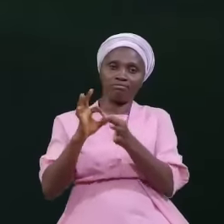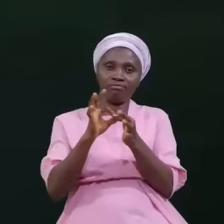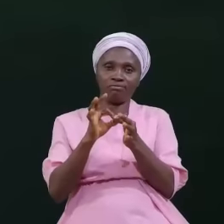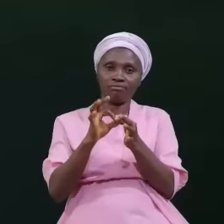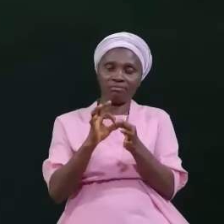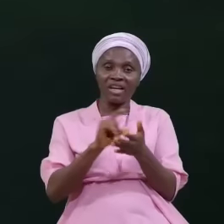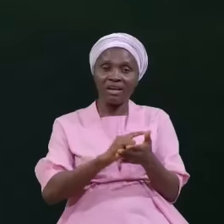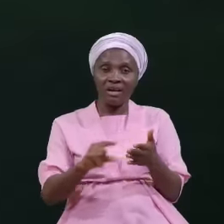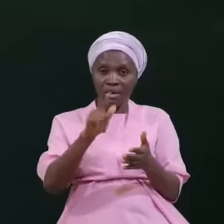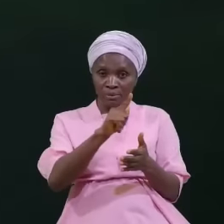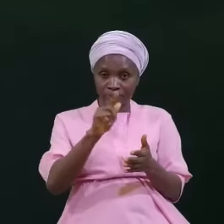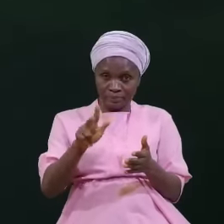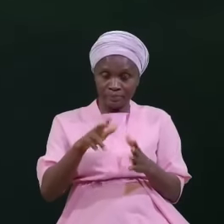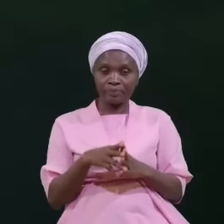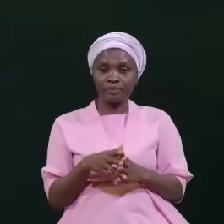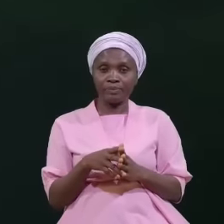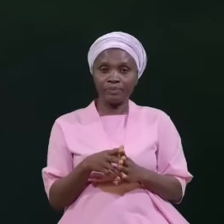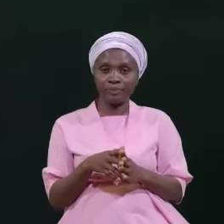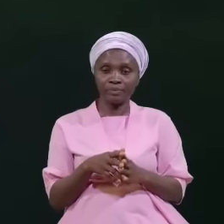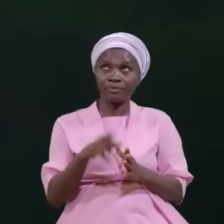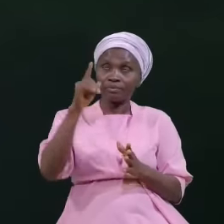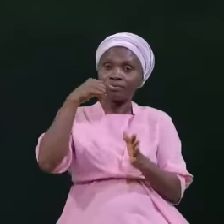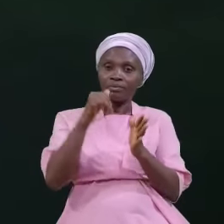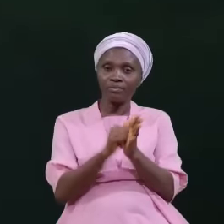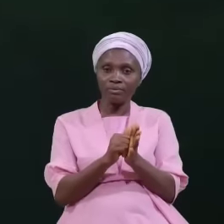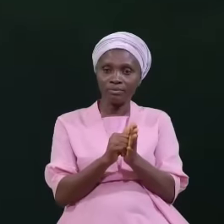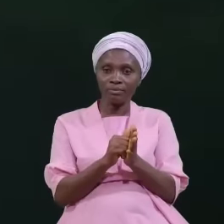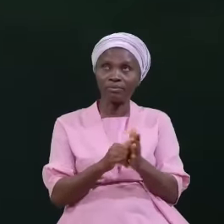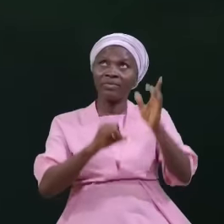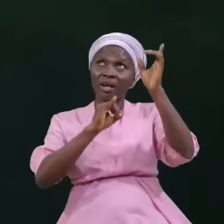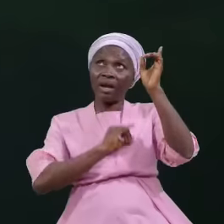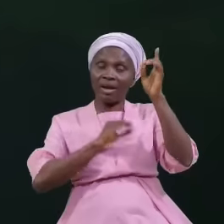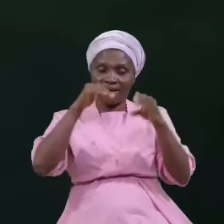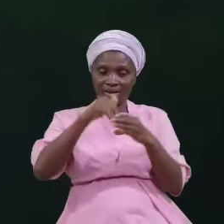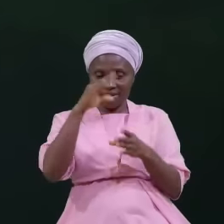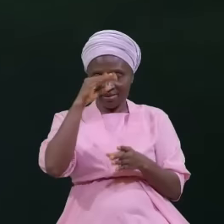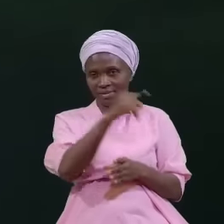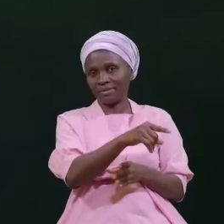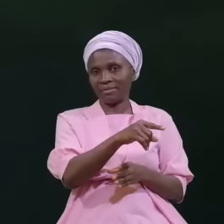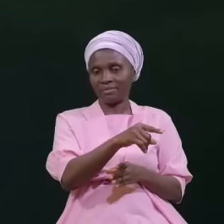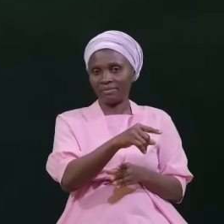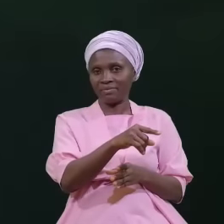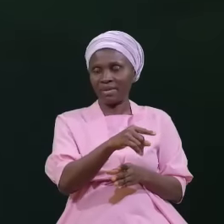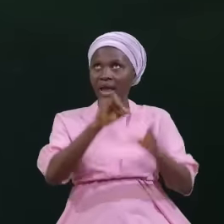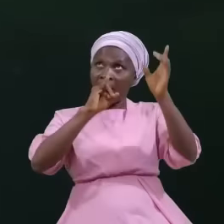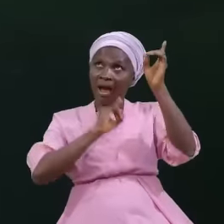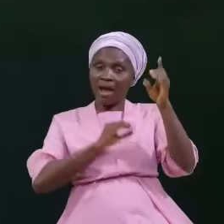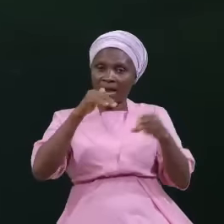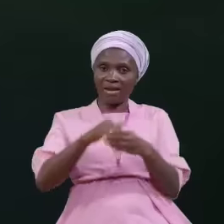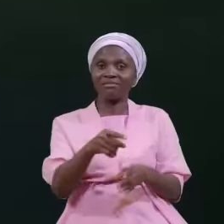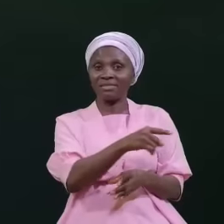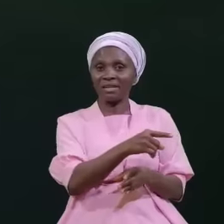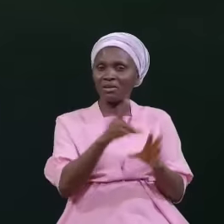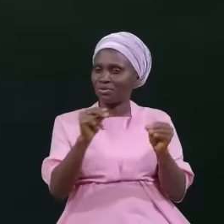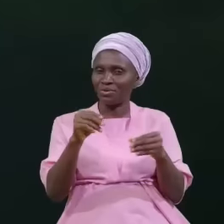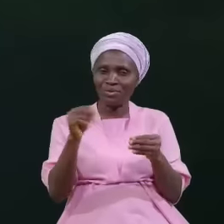verse 23, it says, I in them, the God of glory, I in them, no more shame, no more guilt,